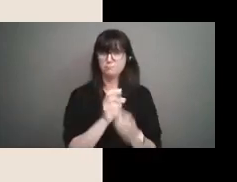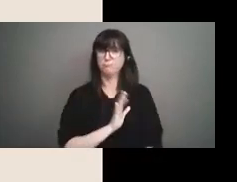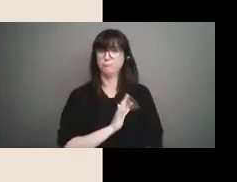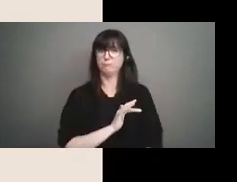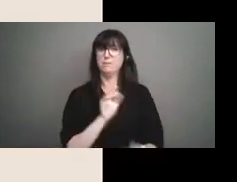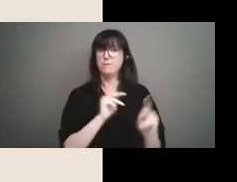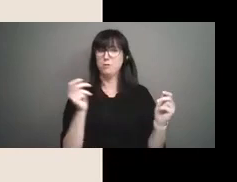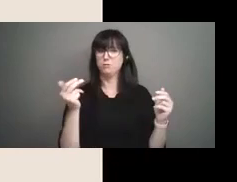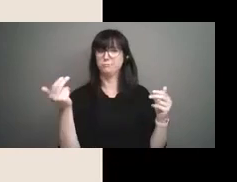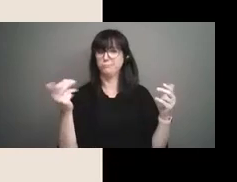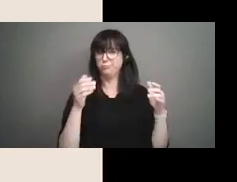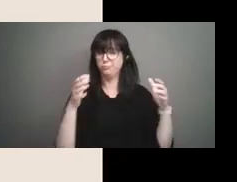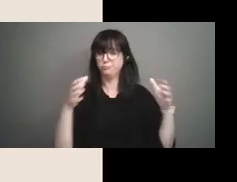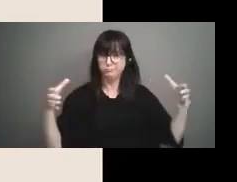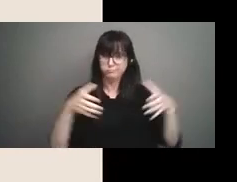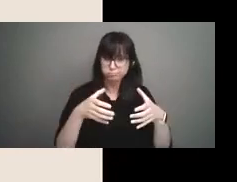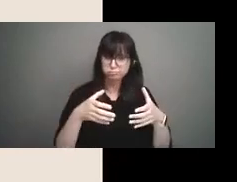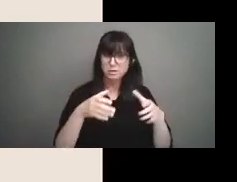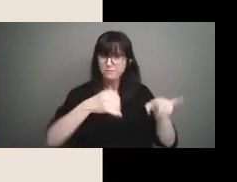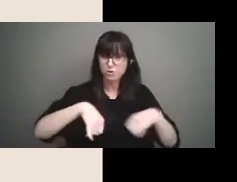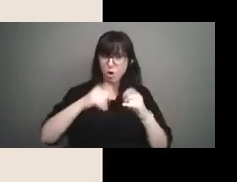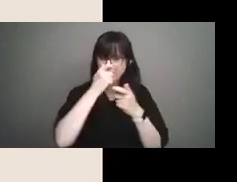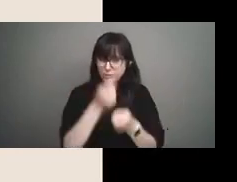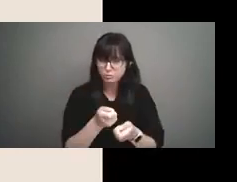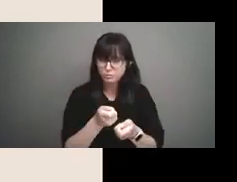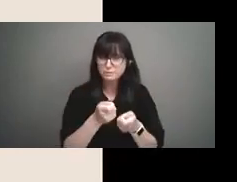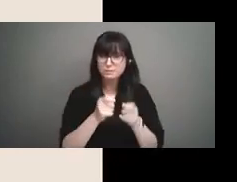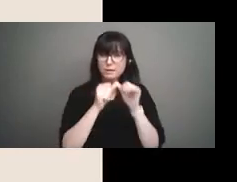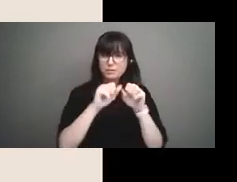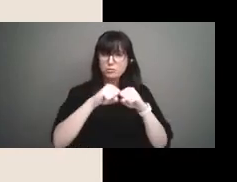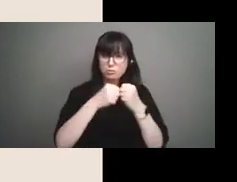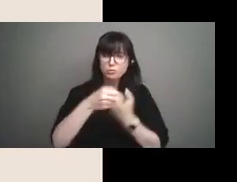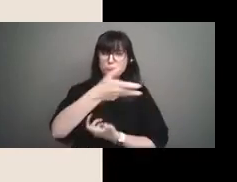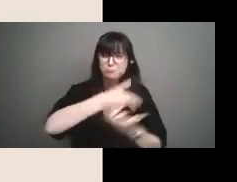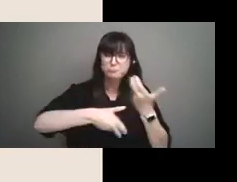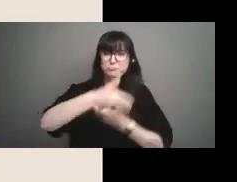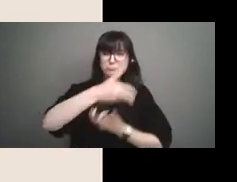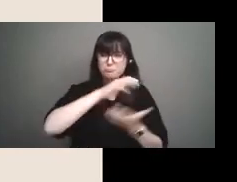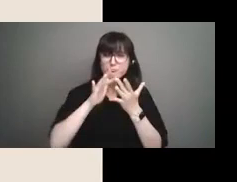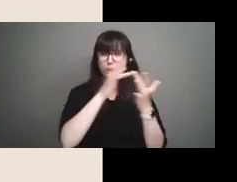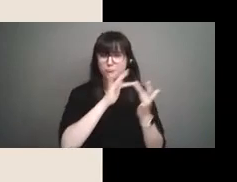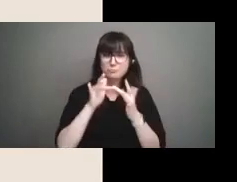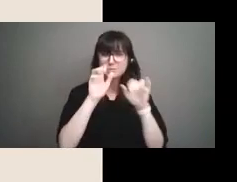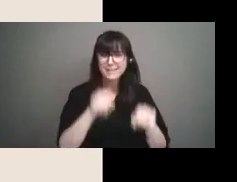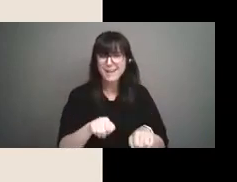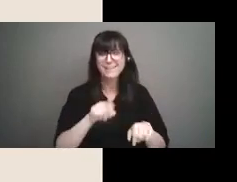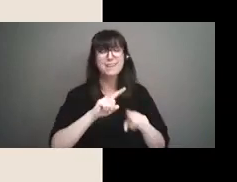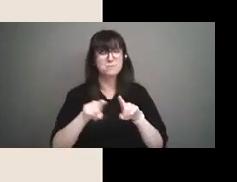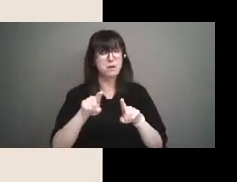come together on common interests and maintain social connections with other like-minded persons. But they really focused on, you